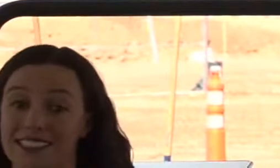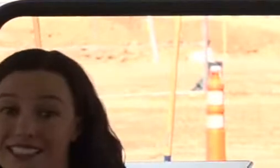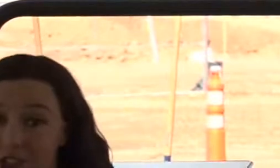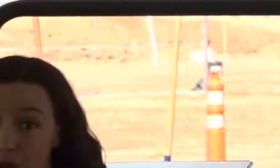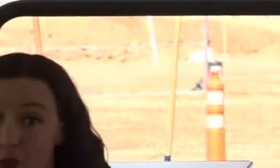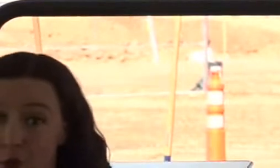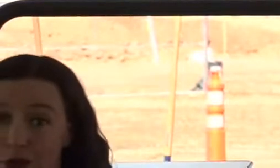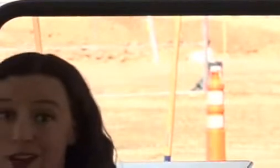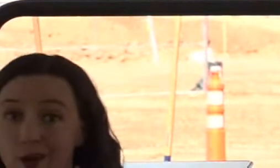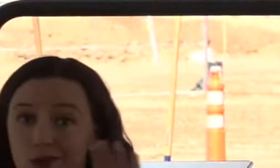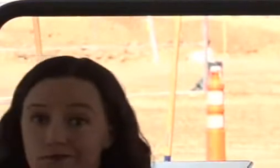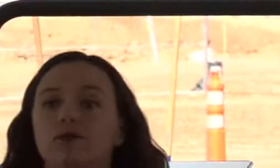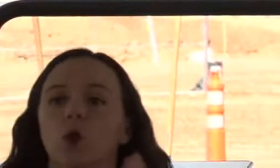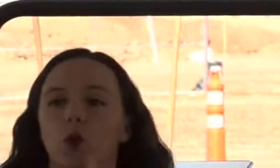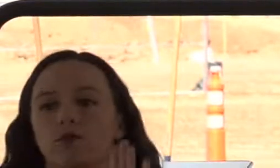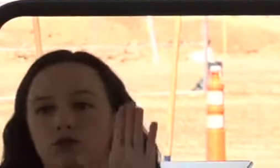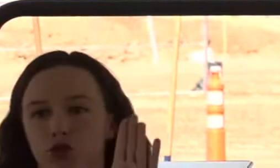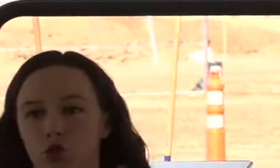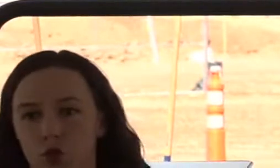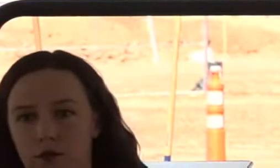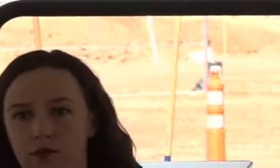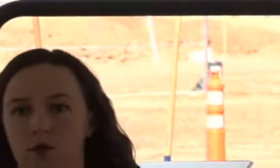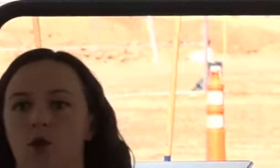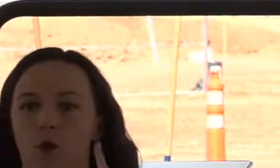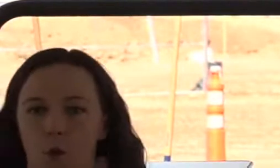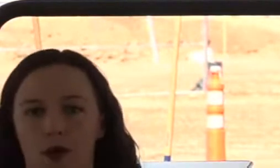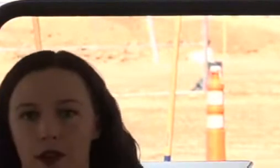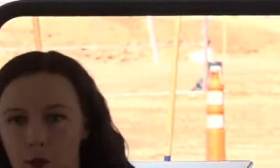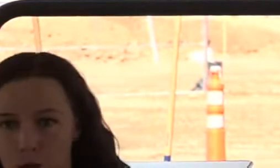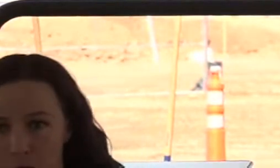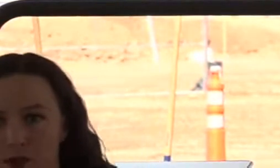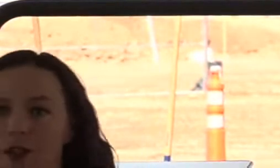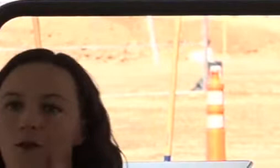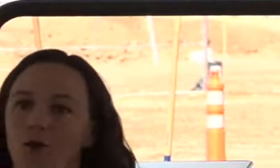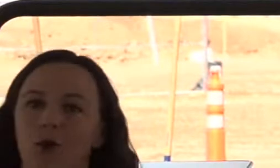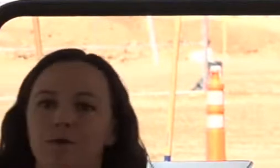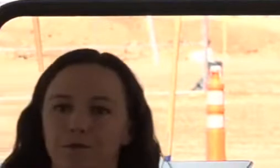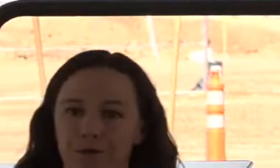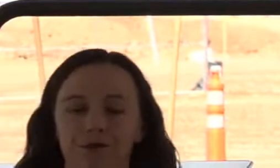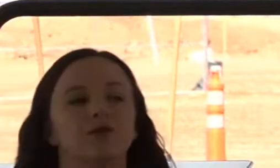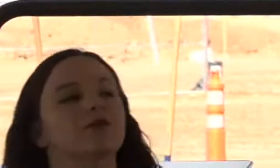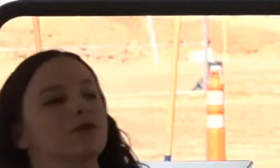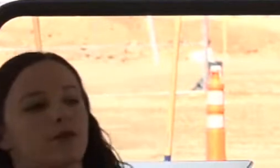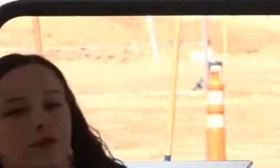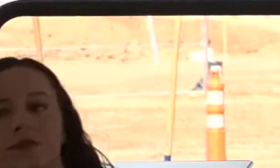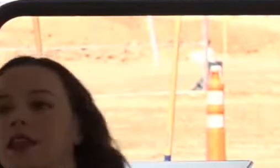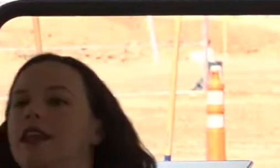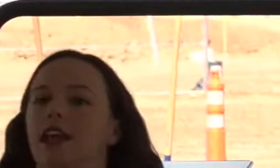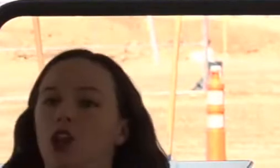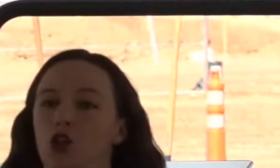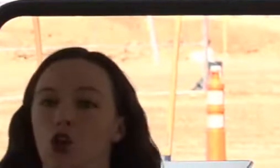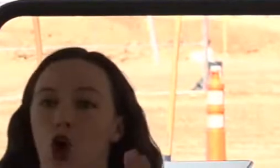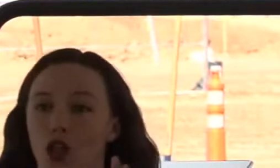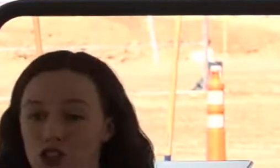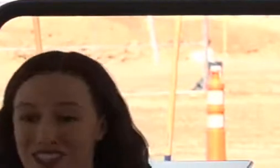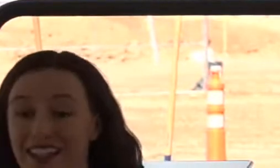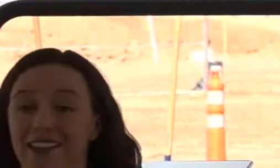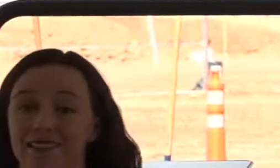employer, place of employment would be a great opportunity for our students and for you. So again, the colleges at State Center